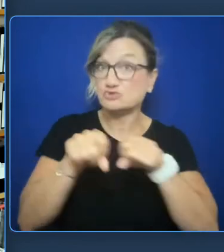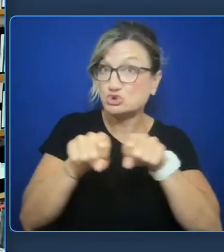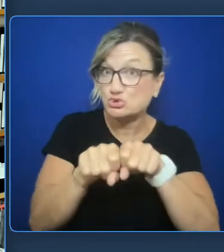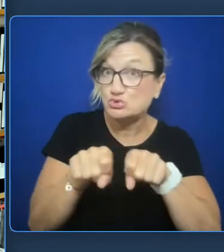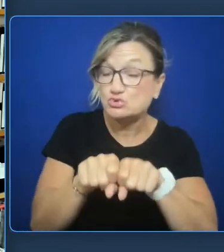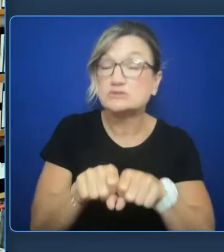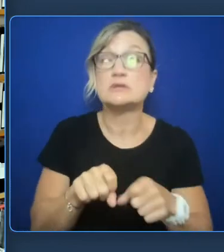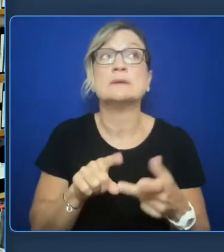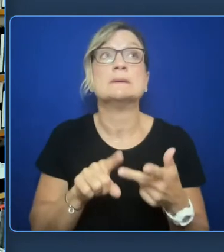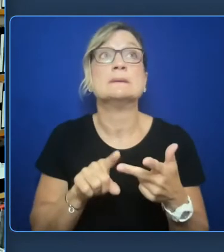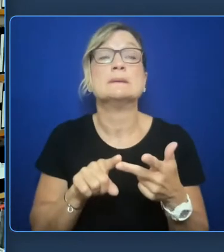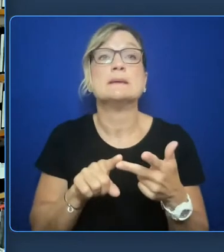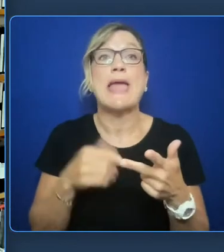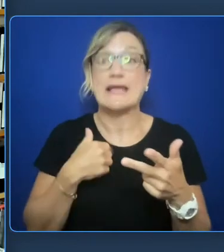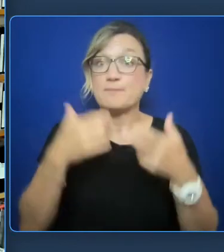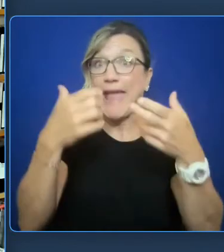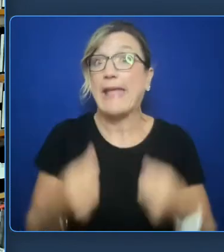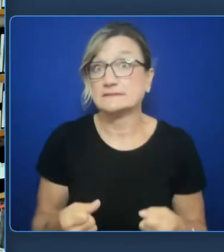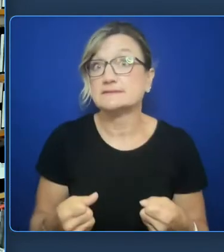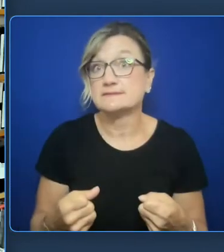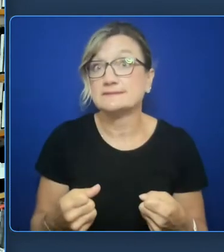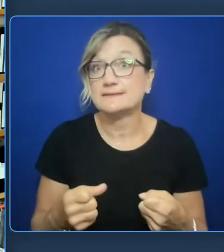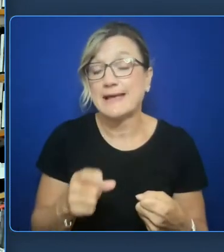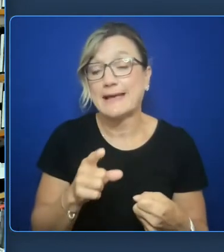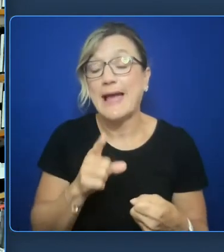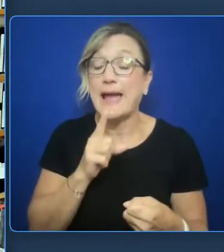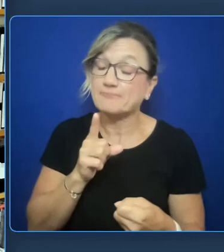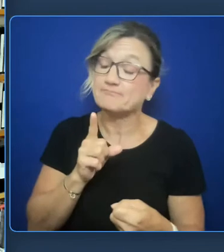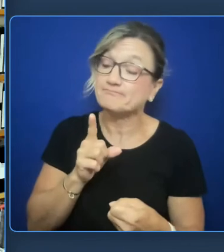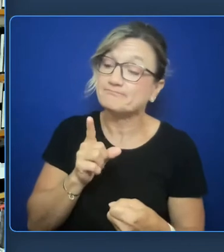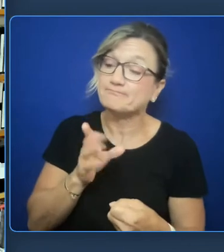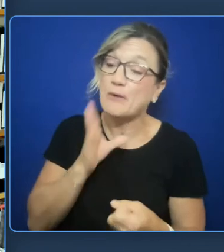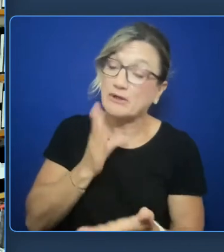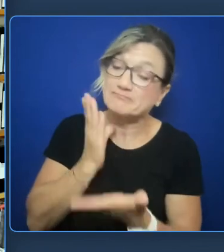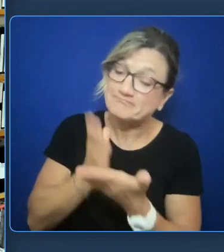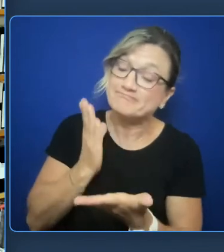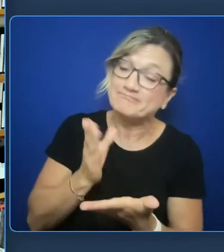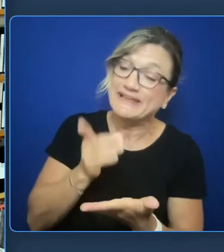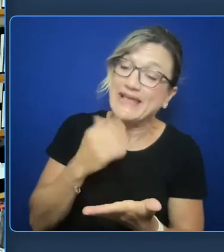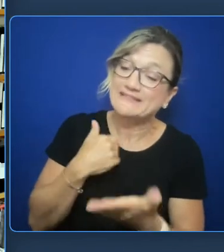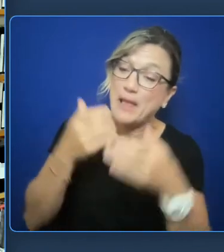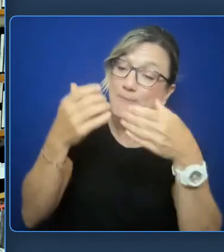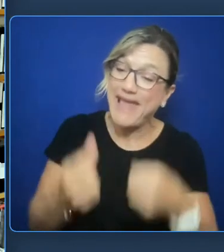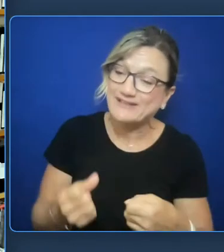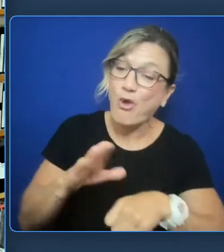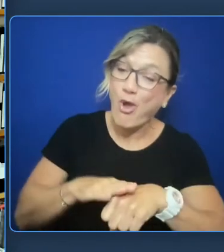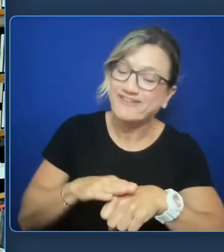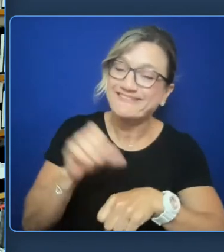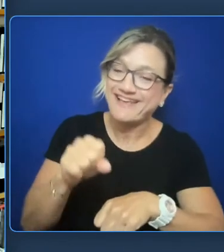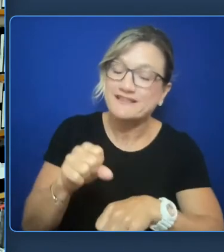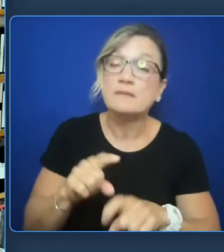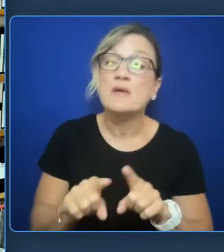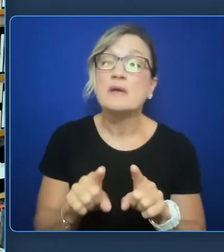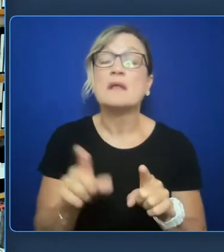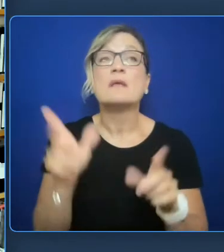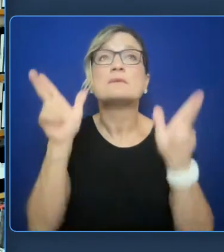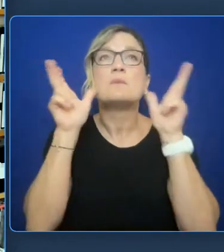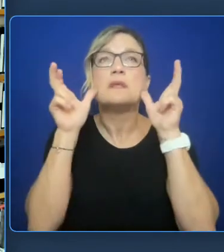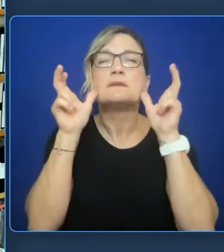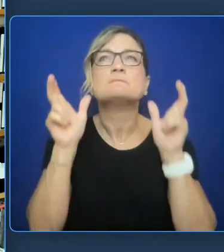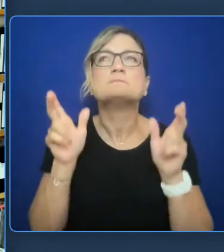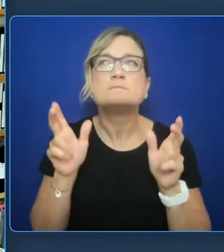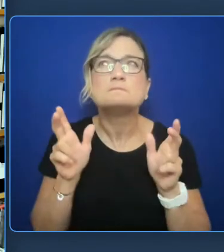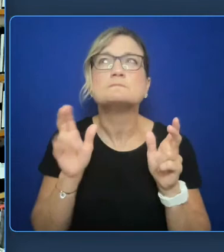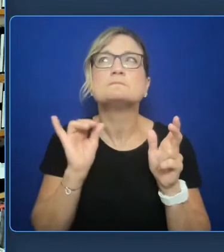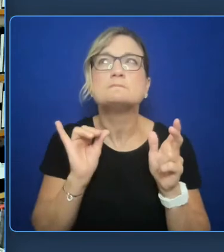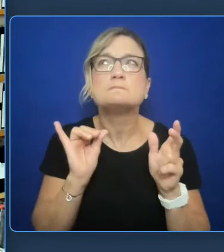on. He has pants on. I will attest to that. But just from, you were listening closely, I